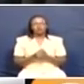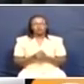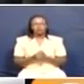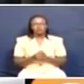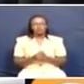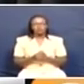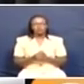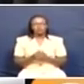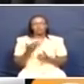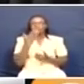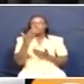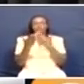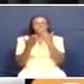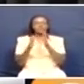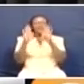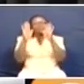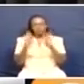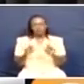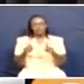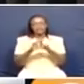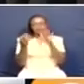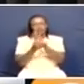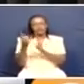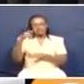The responses are important and they were filed on time.